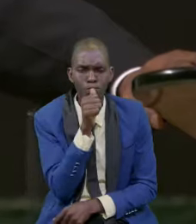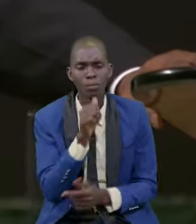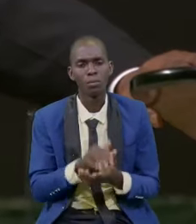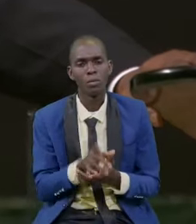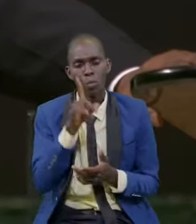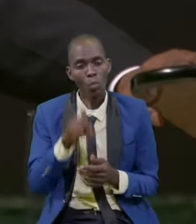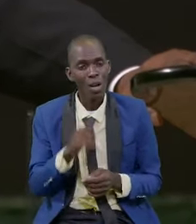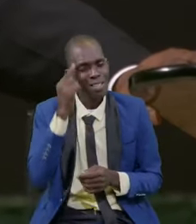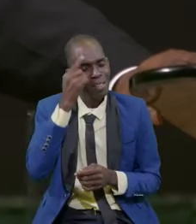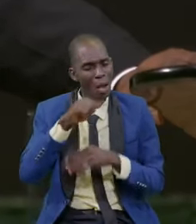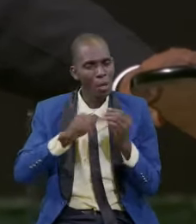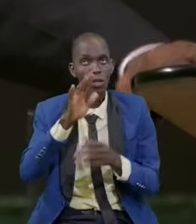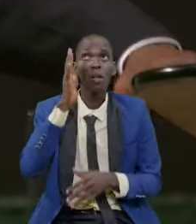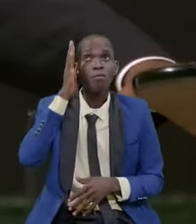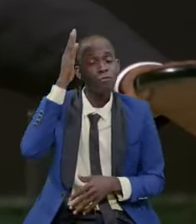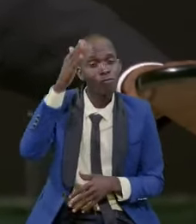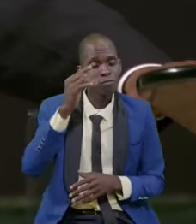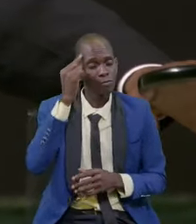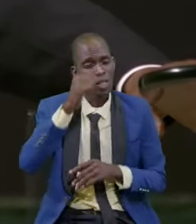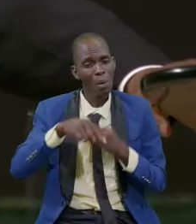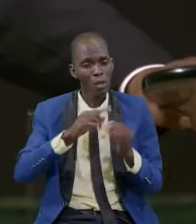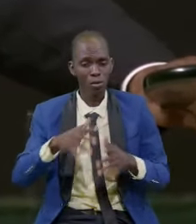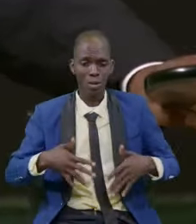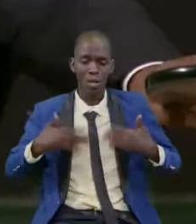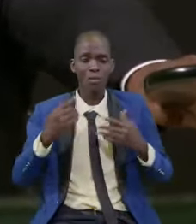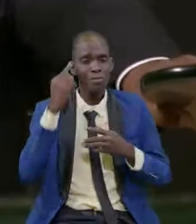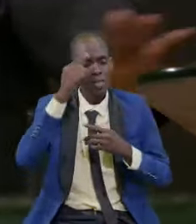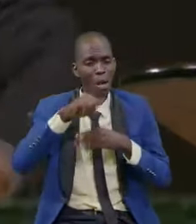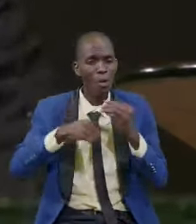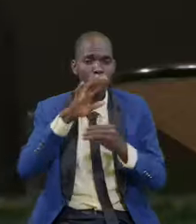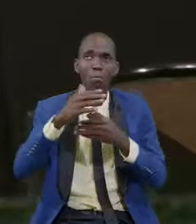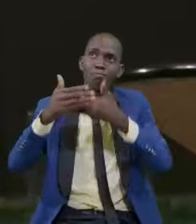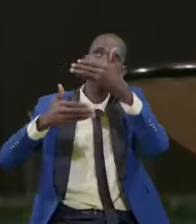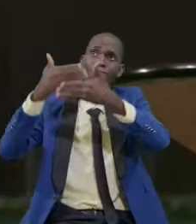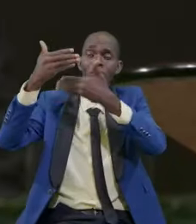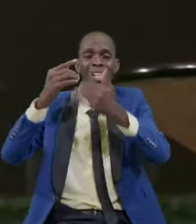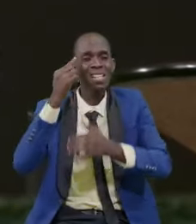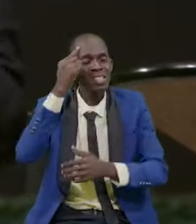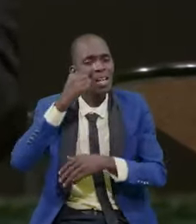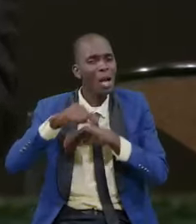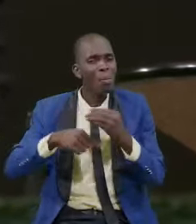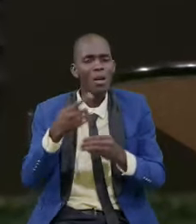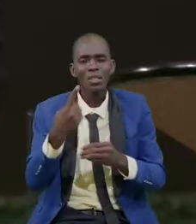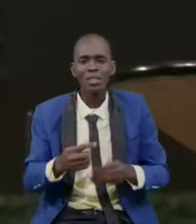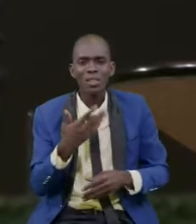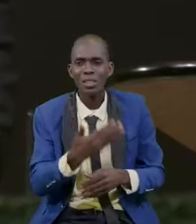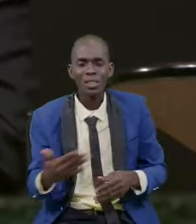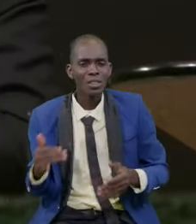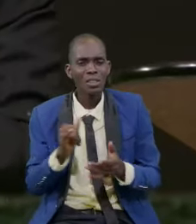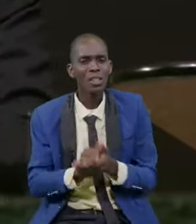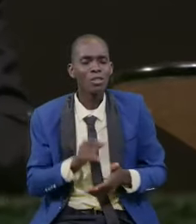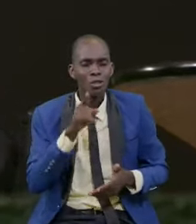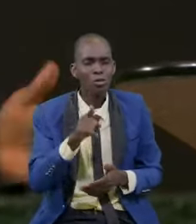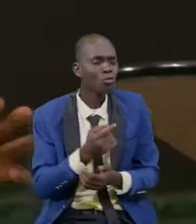Think about the future. Think about your progress. And think about the things you've lost. Think about your